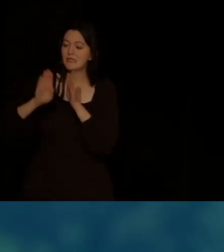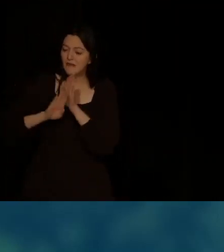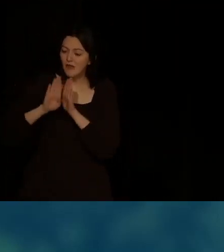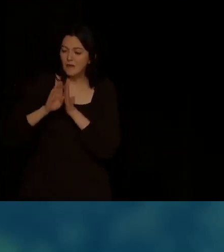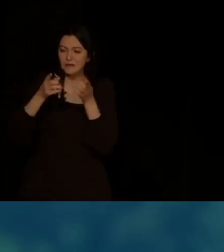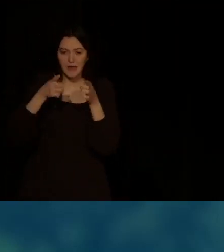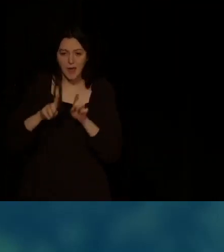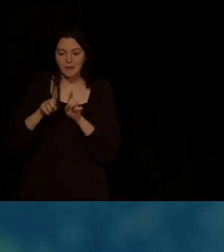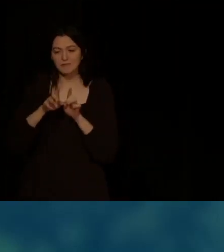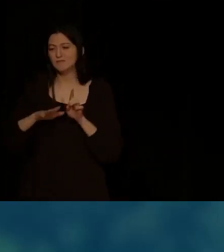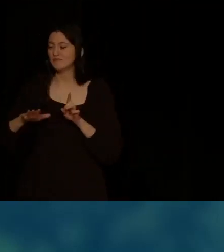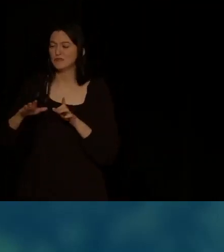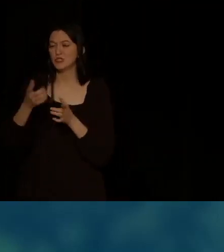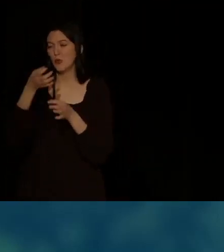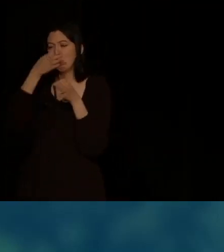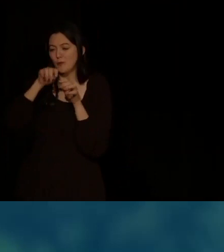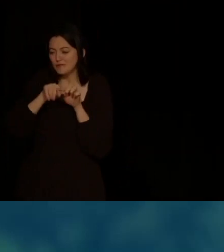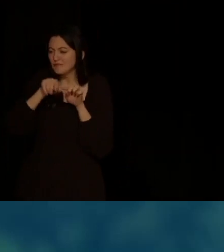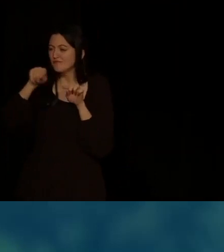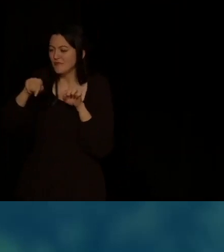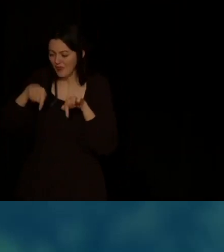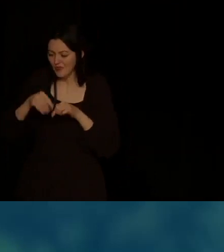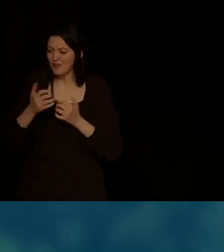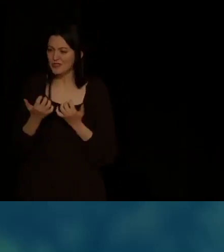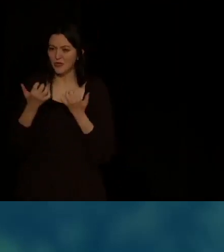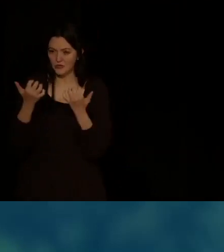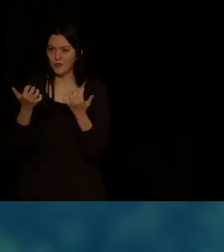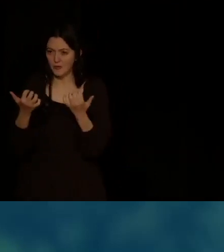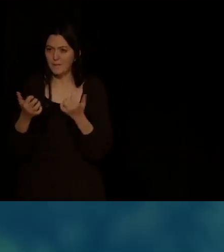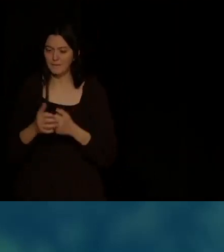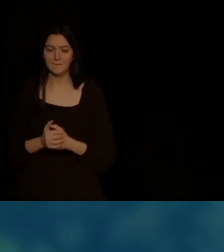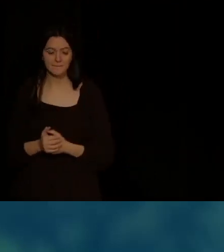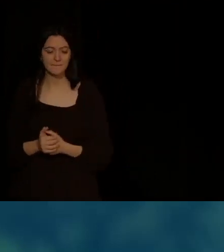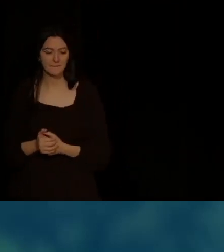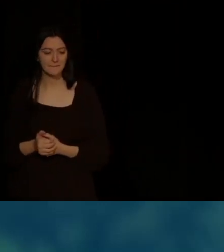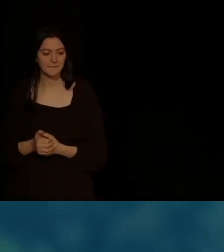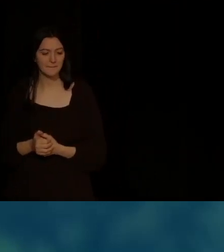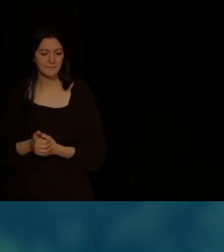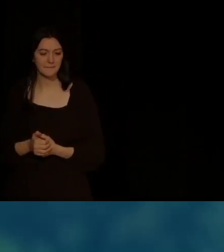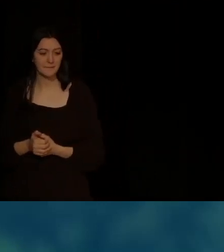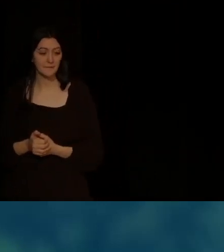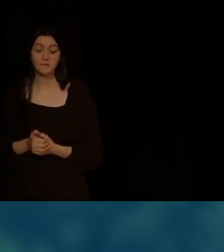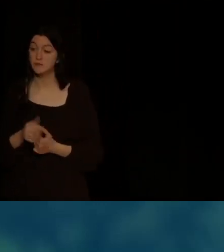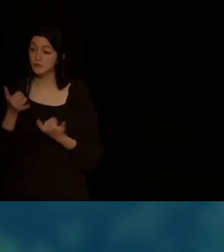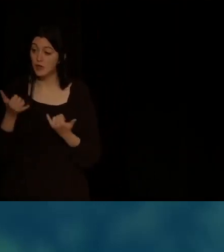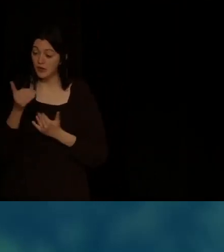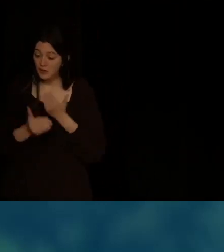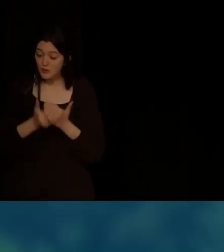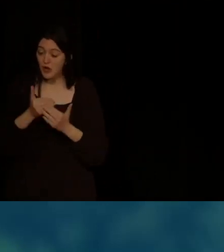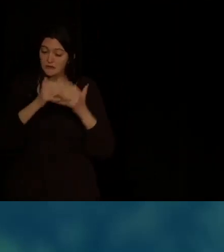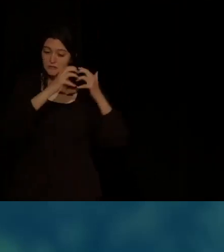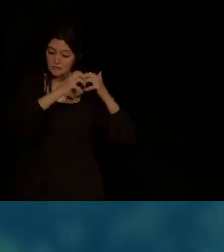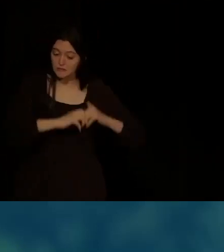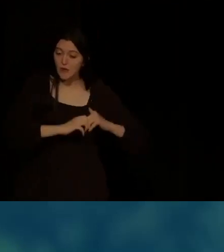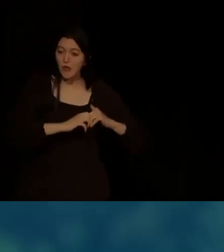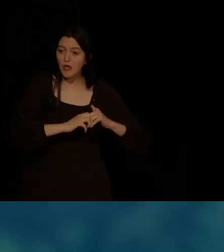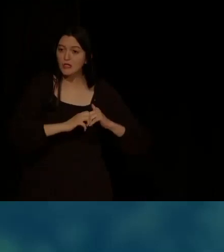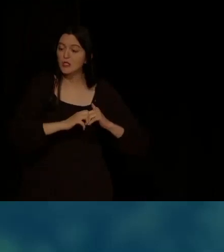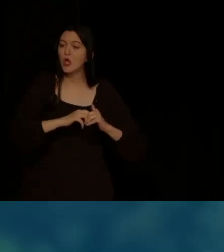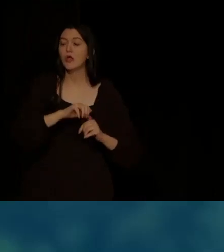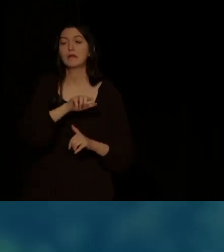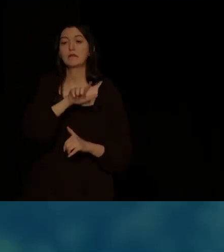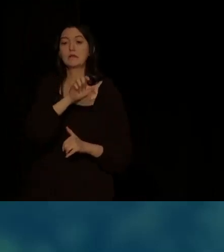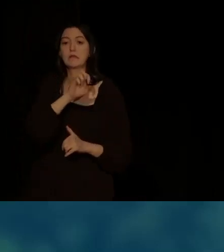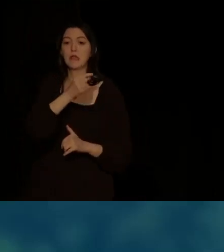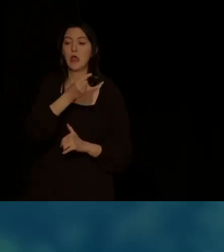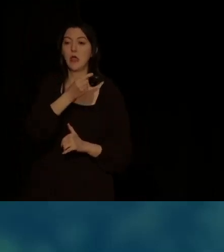practically a stone's throw from this auditorium. We're in the process of demolishing the long vacant